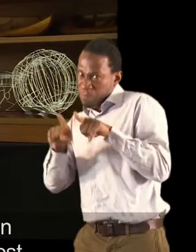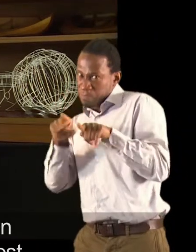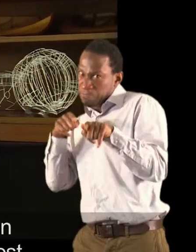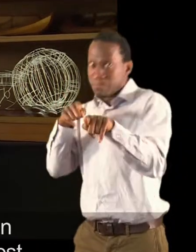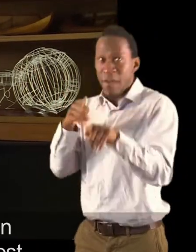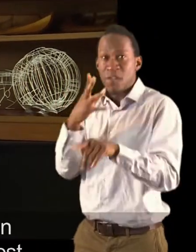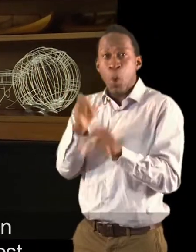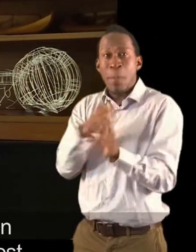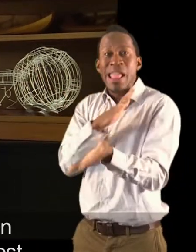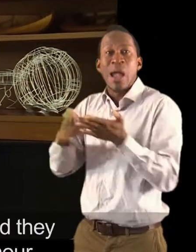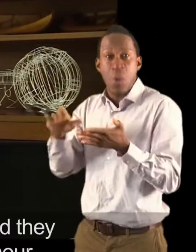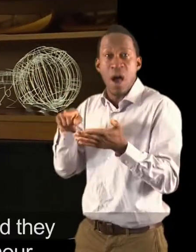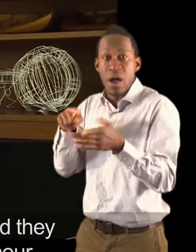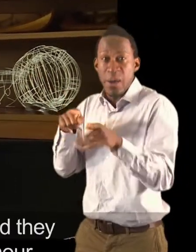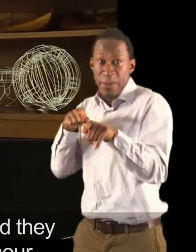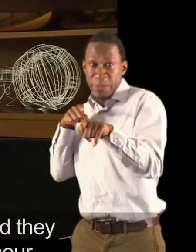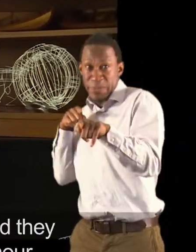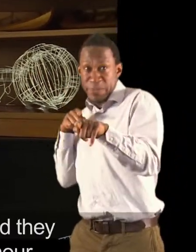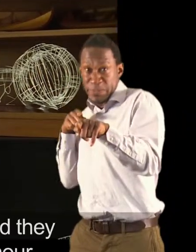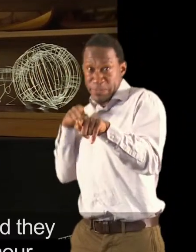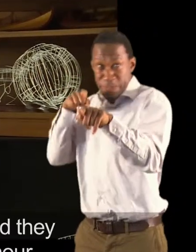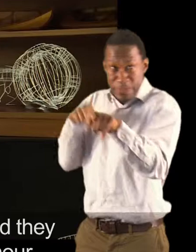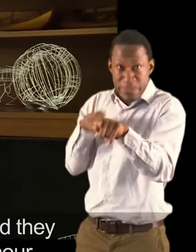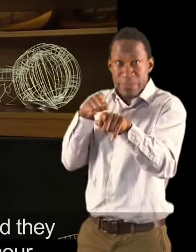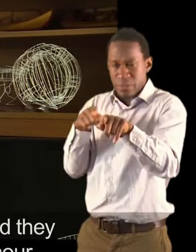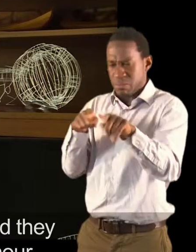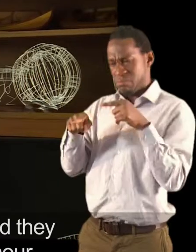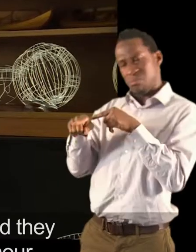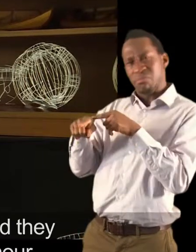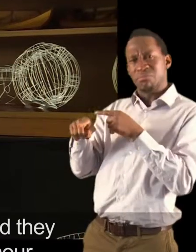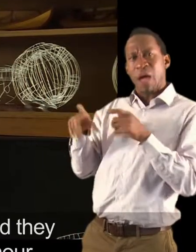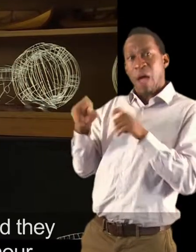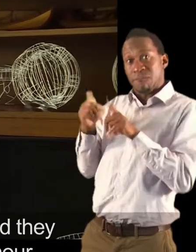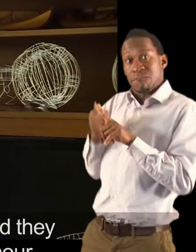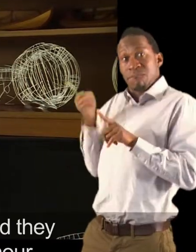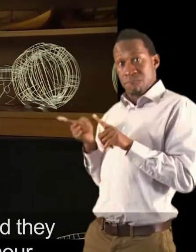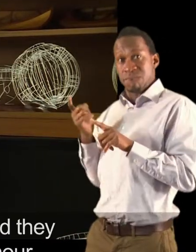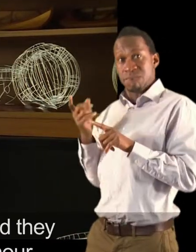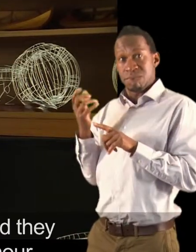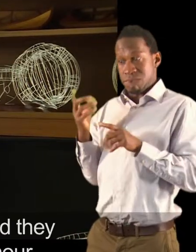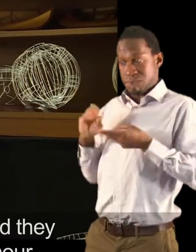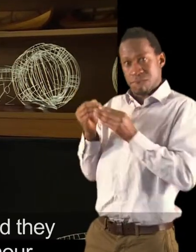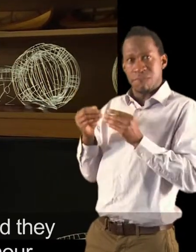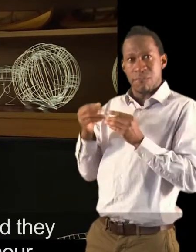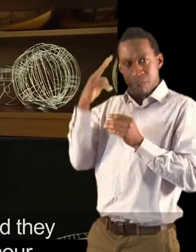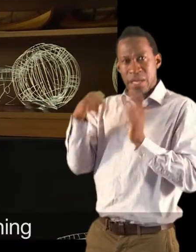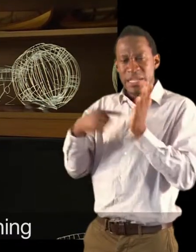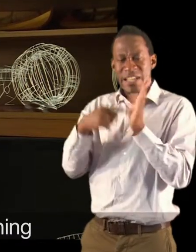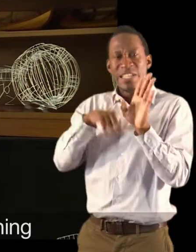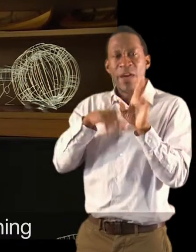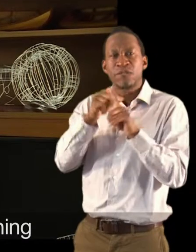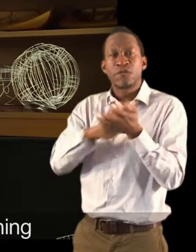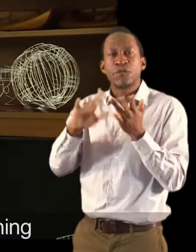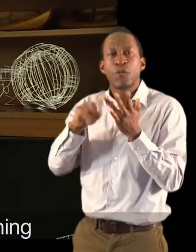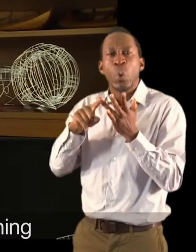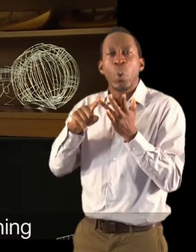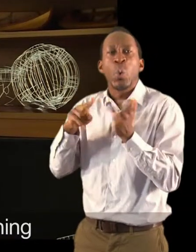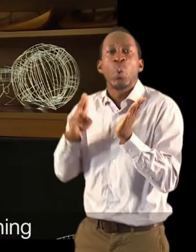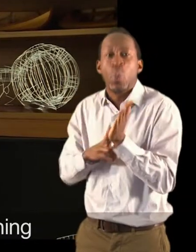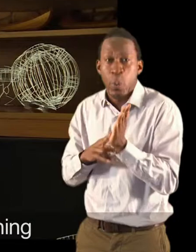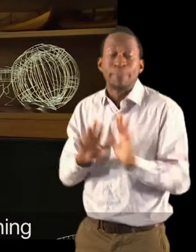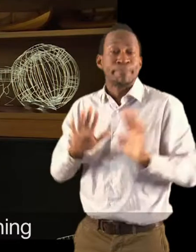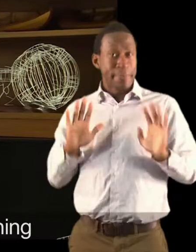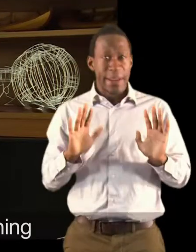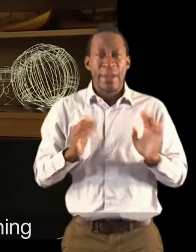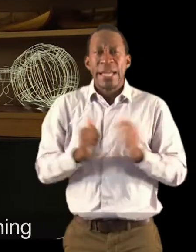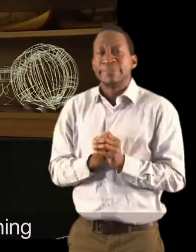called a Tempest just about at this time, and they could do 400 mile an hour. And they were something